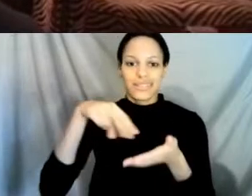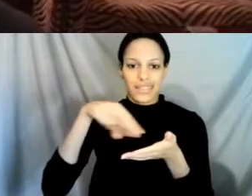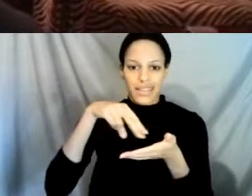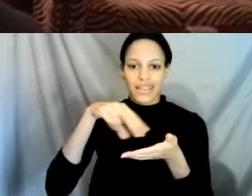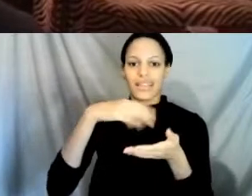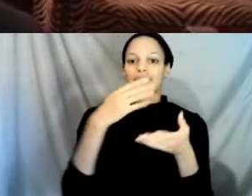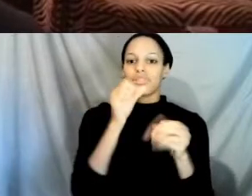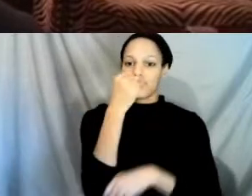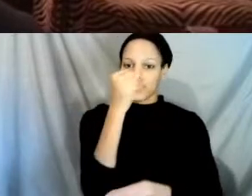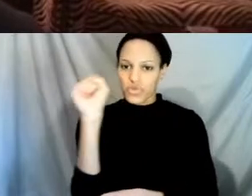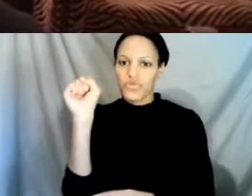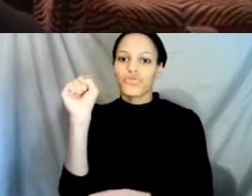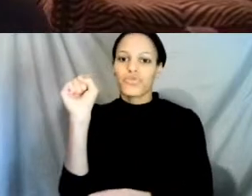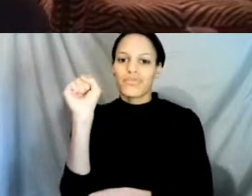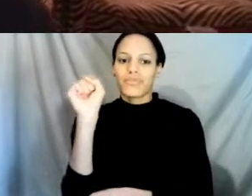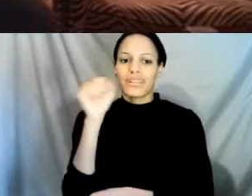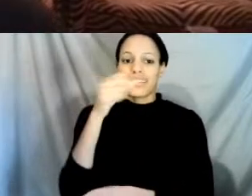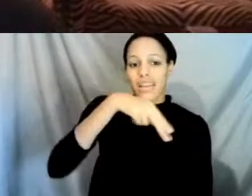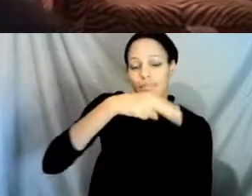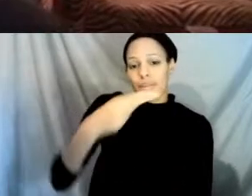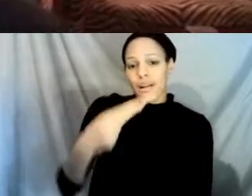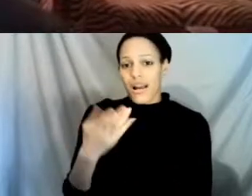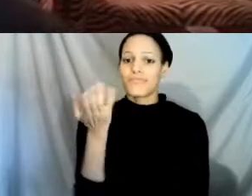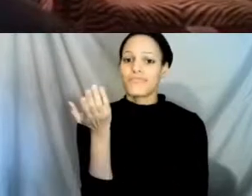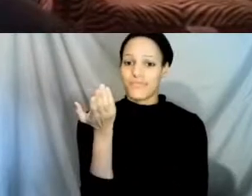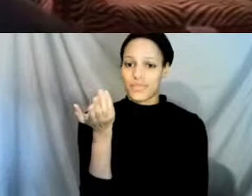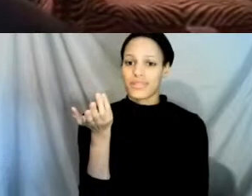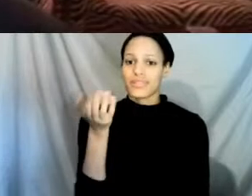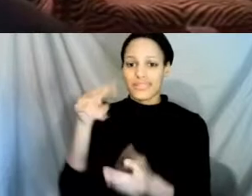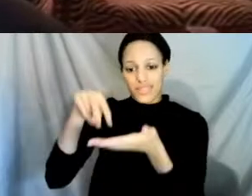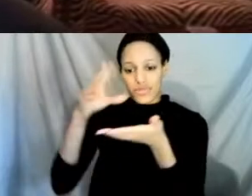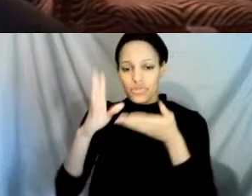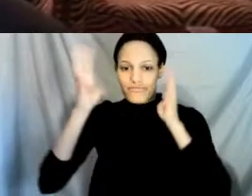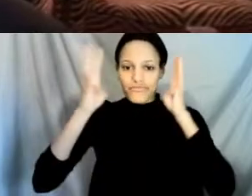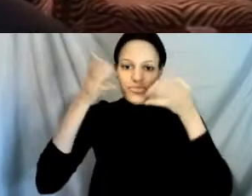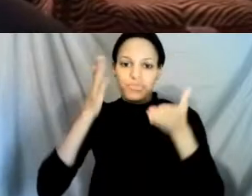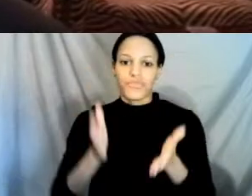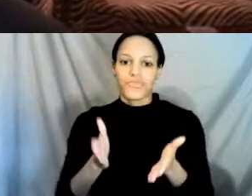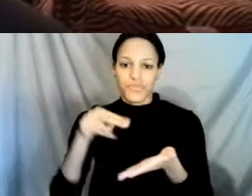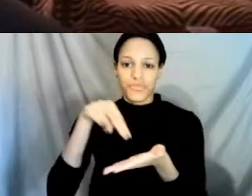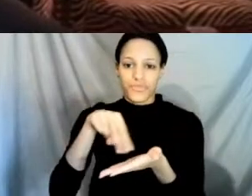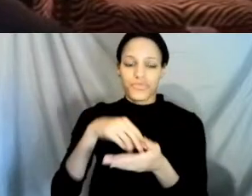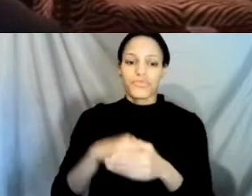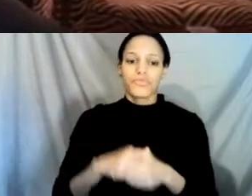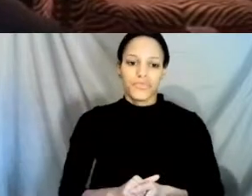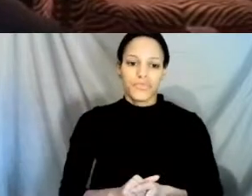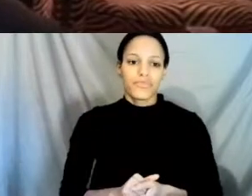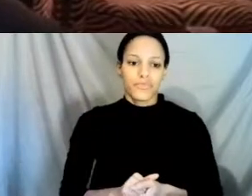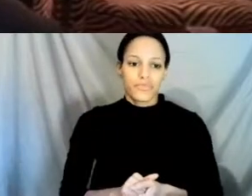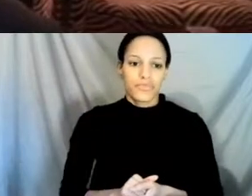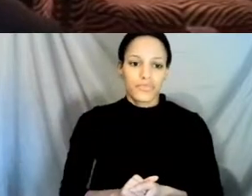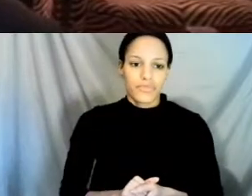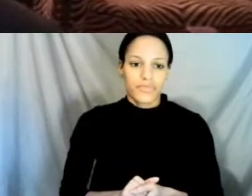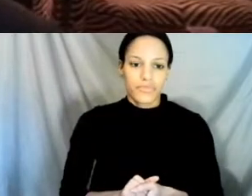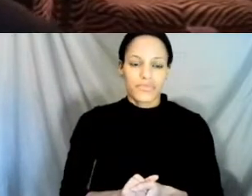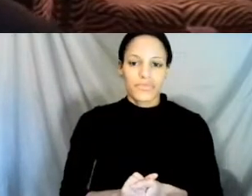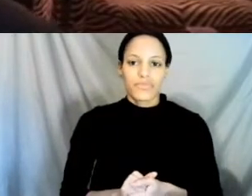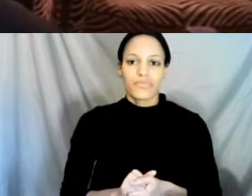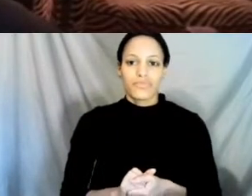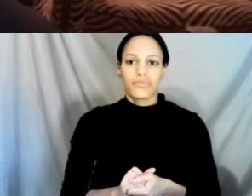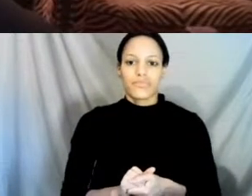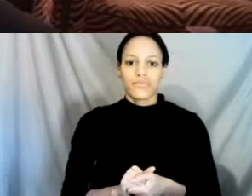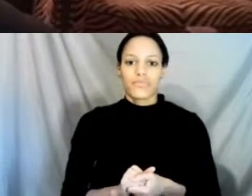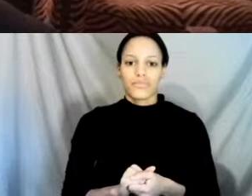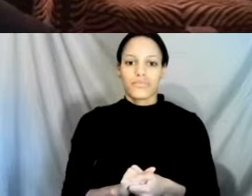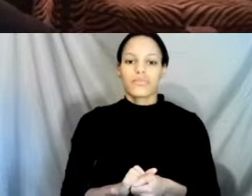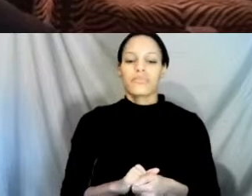hop choreographer, Ronald K. Brown. And there's so many more that I just need to pay homage